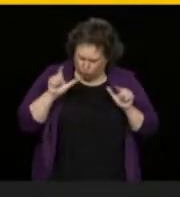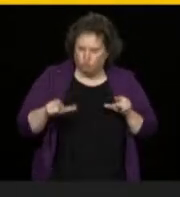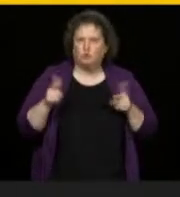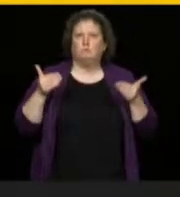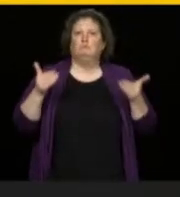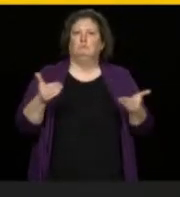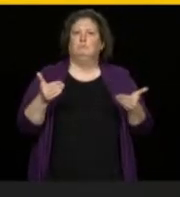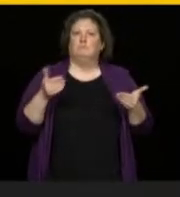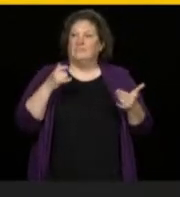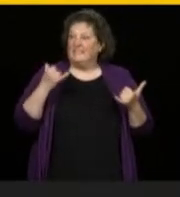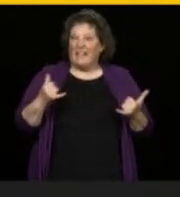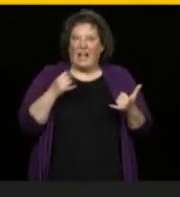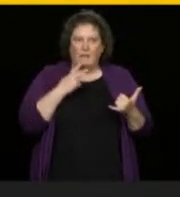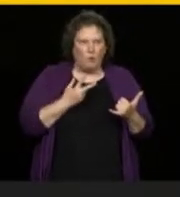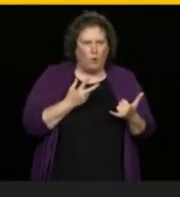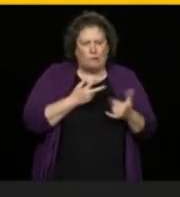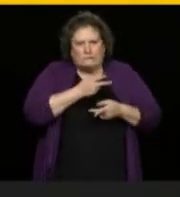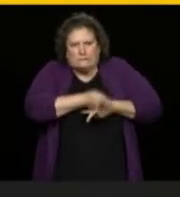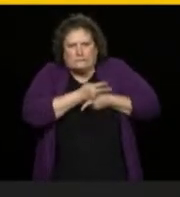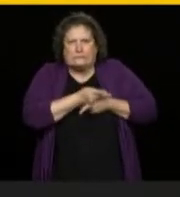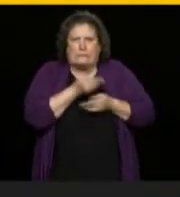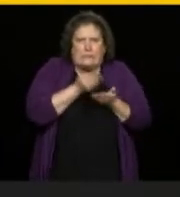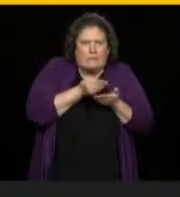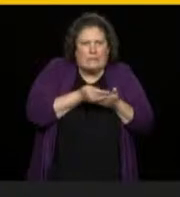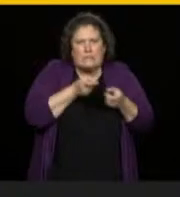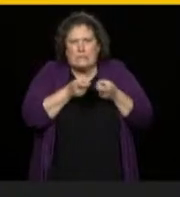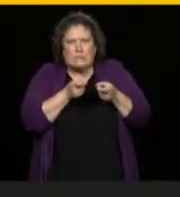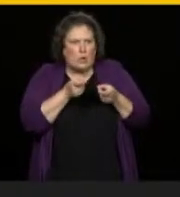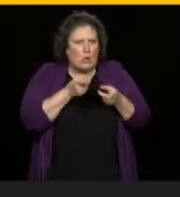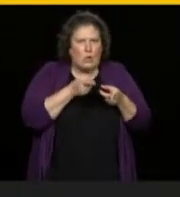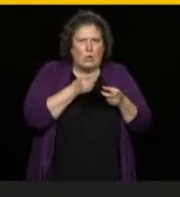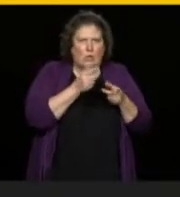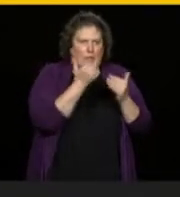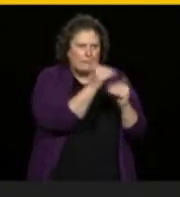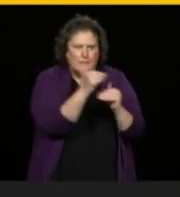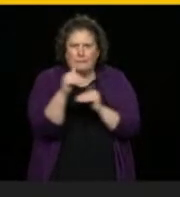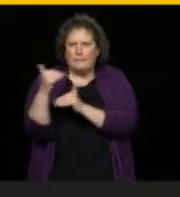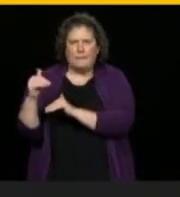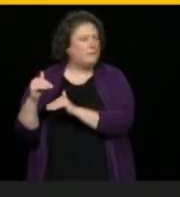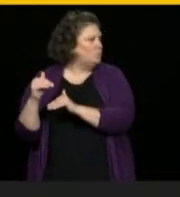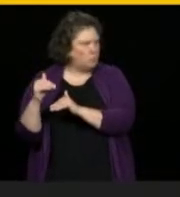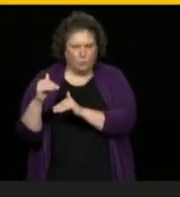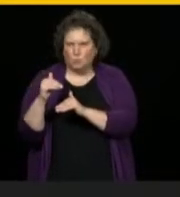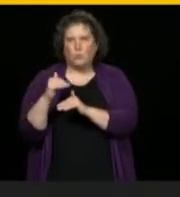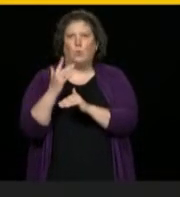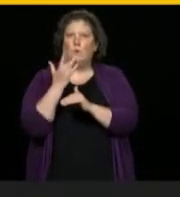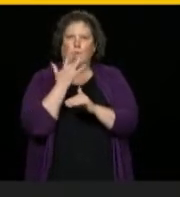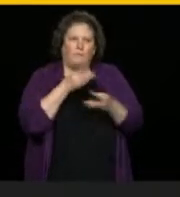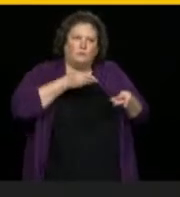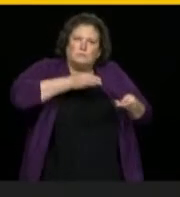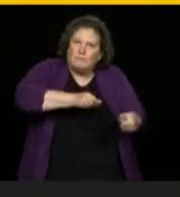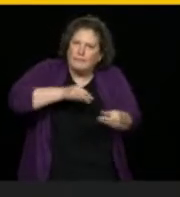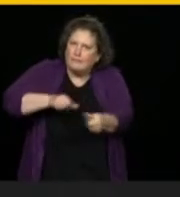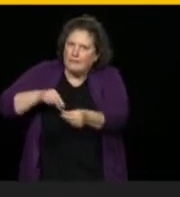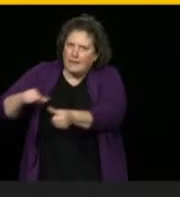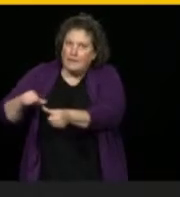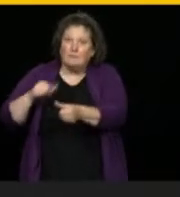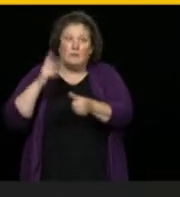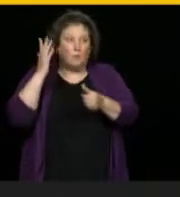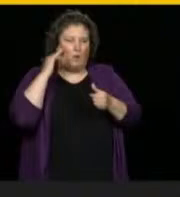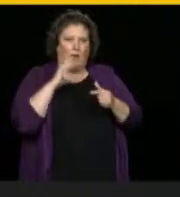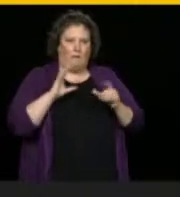austerity. By building a bridge for Canadians through this crisis, we can and will build a stronger,